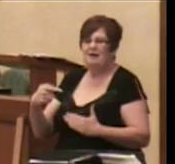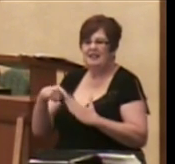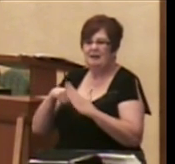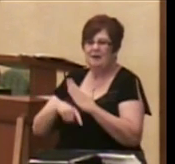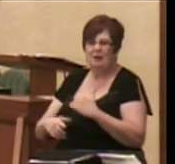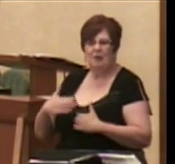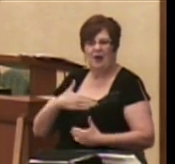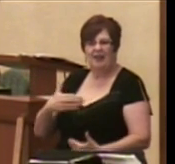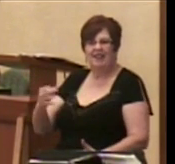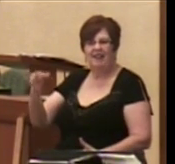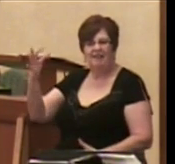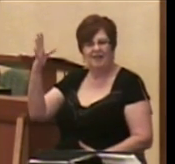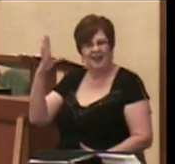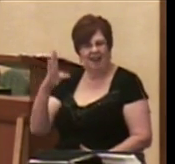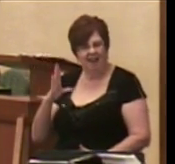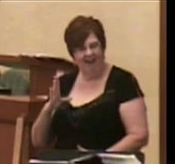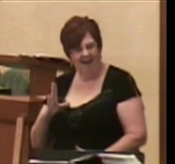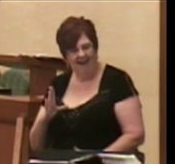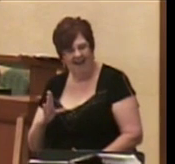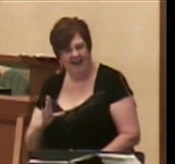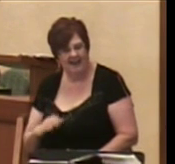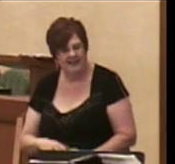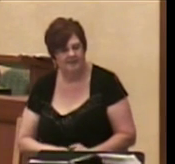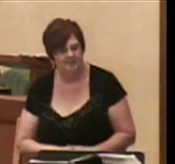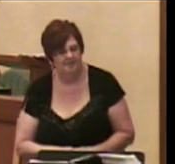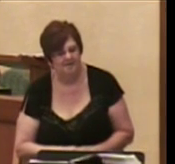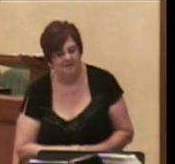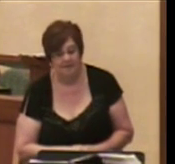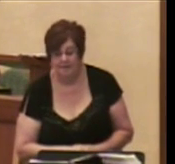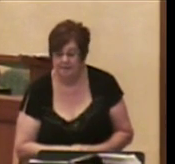Breathe deep the breath of God.